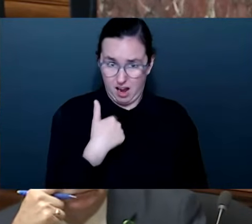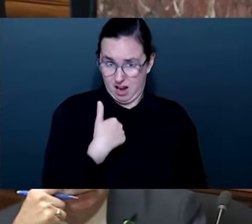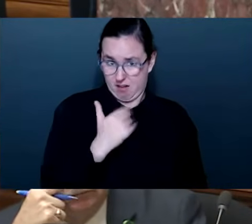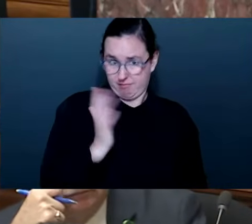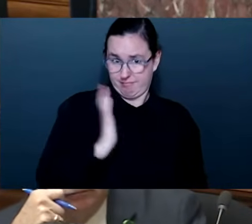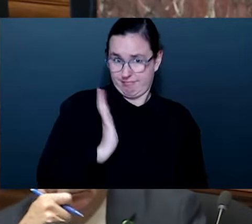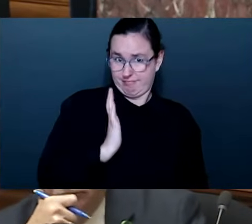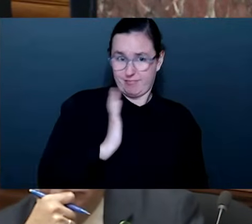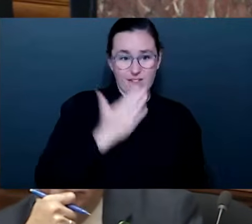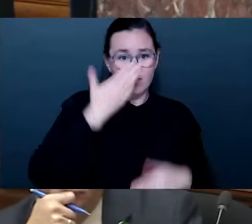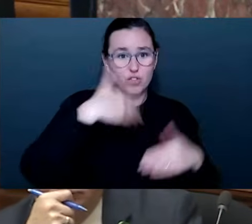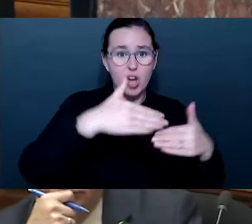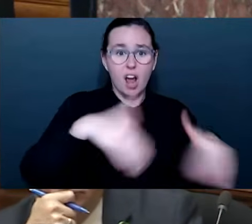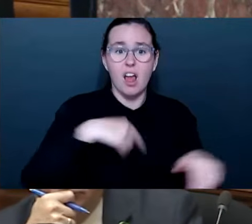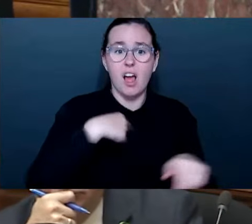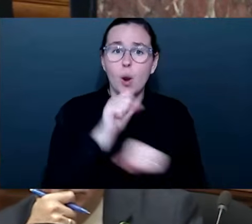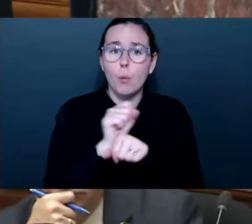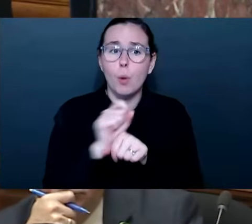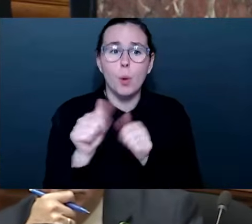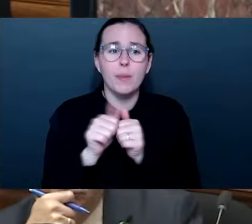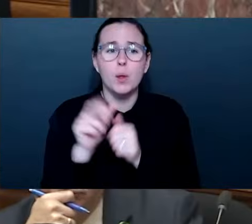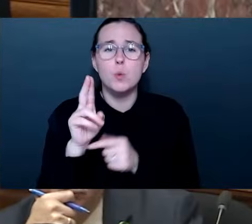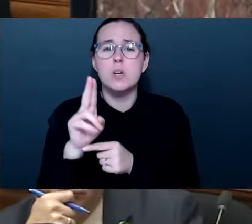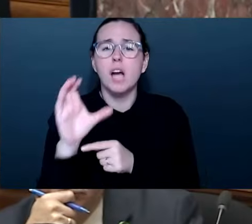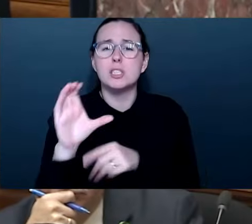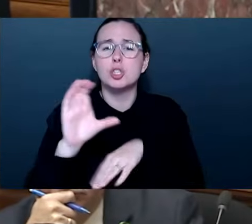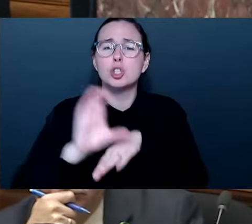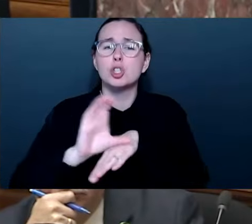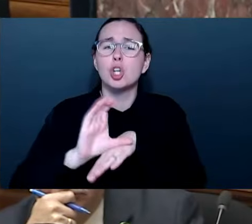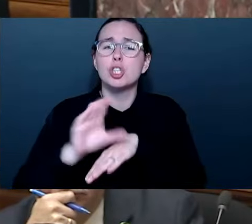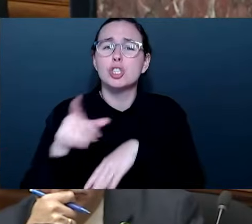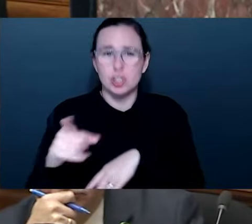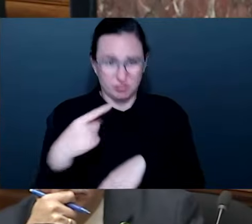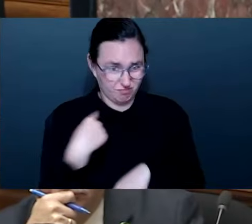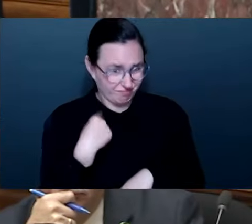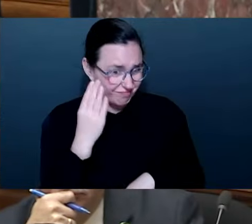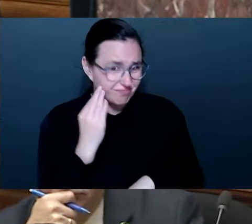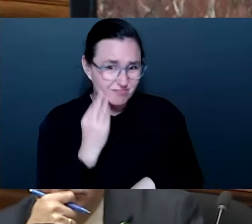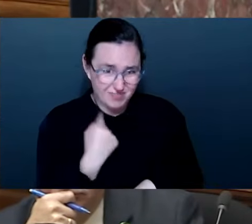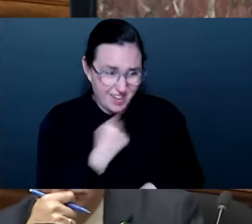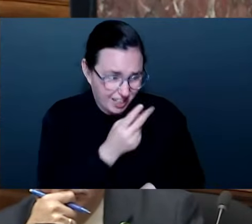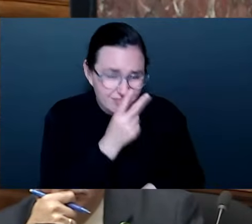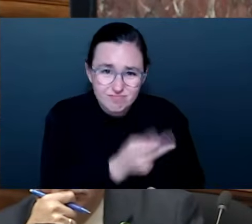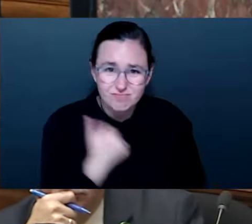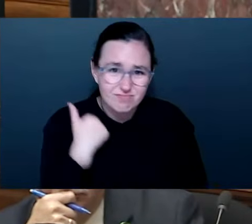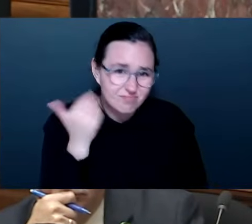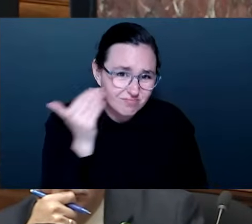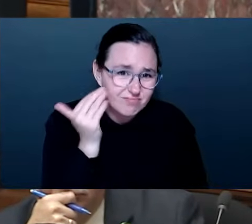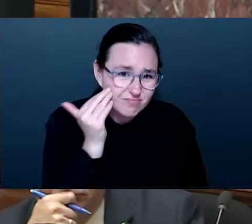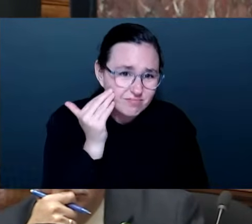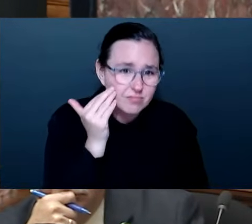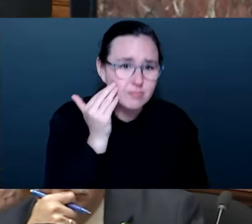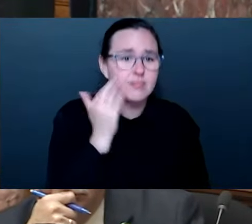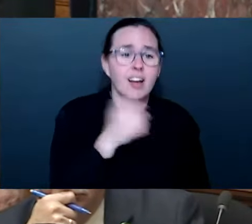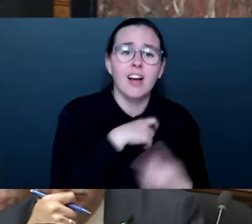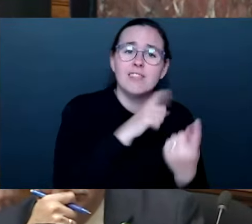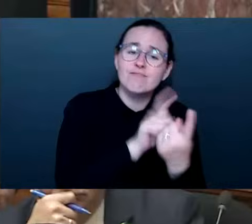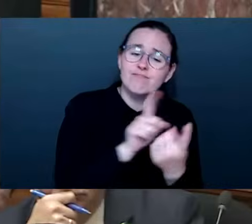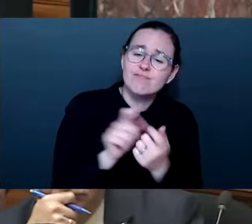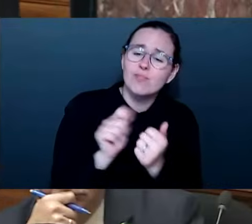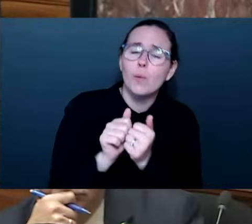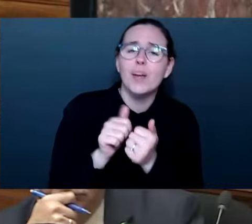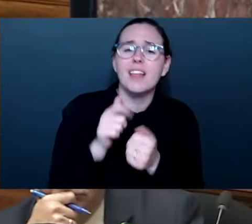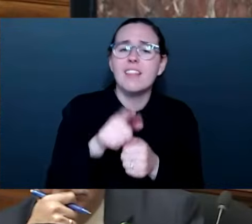Side. I continued to work alongside community members when I was in local government on Vancouver City Council, and continues to